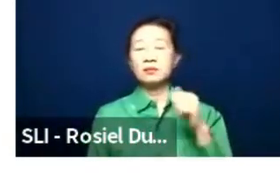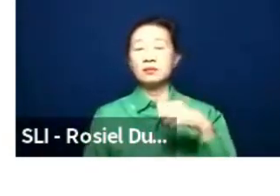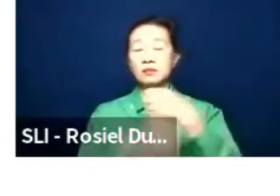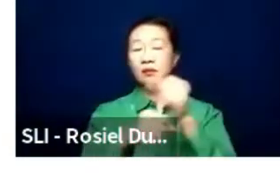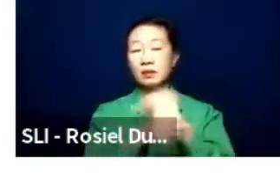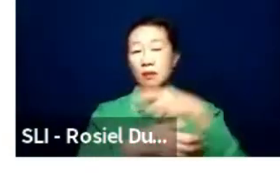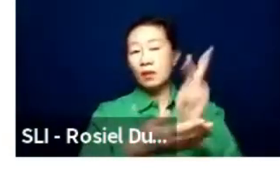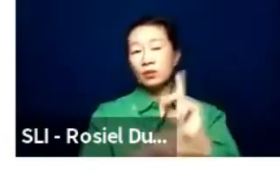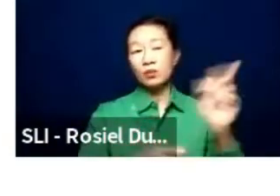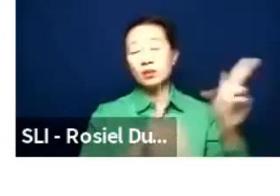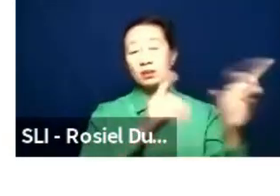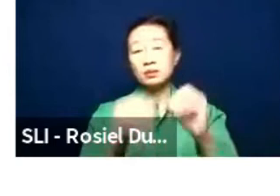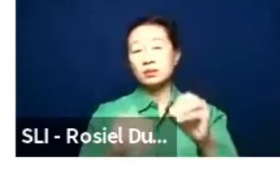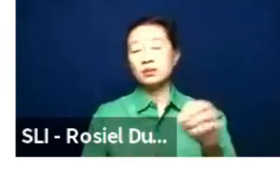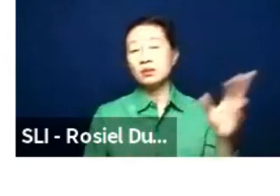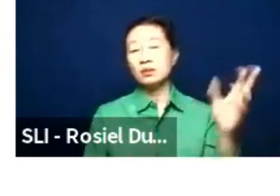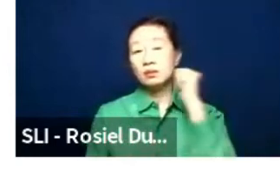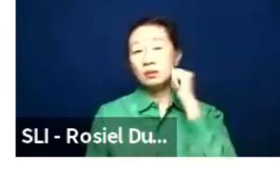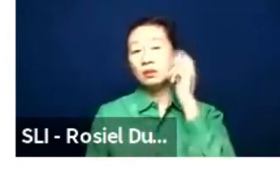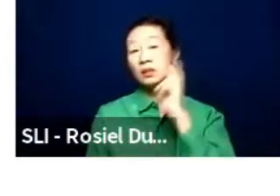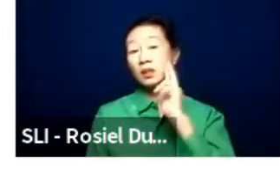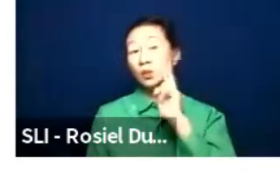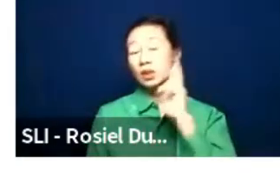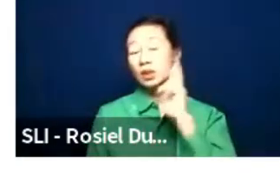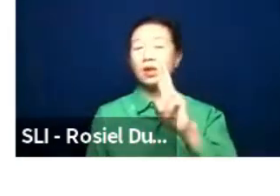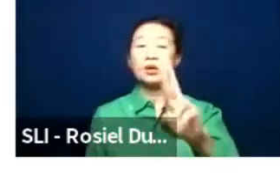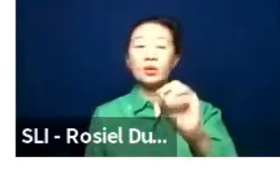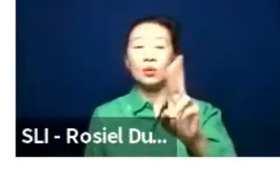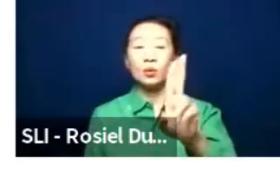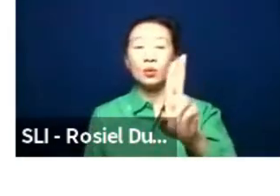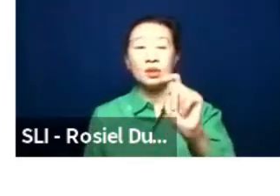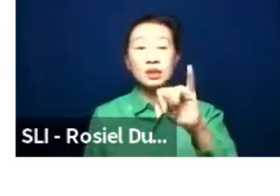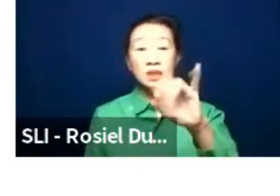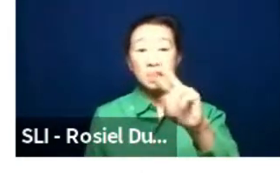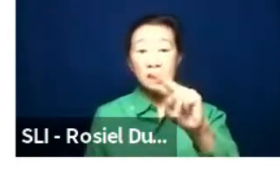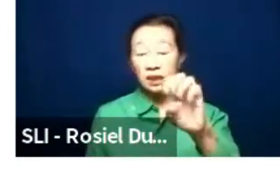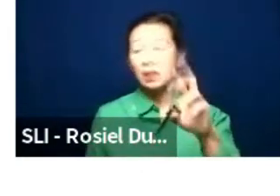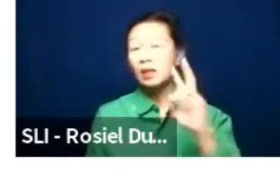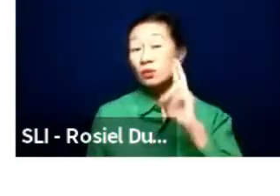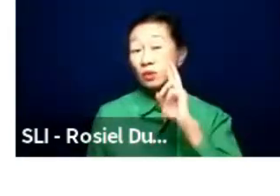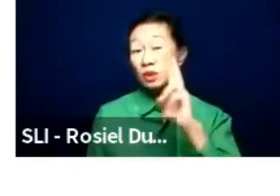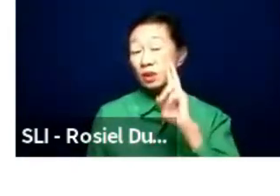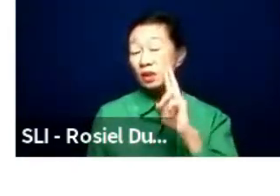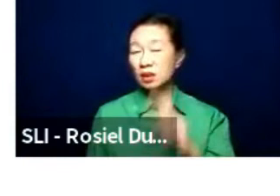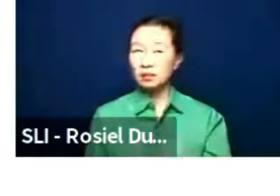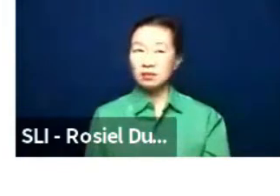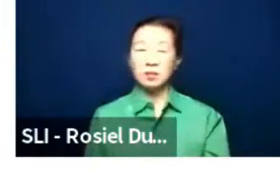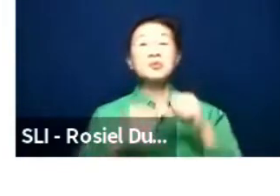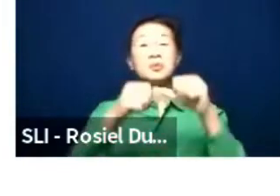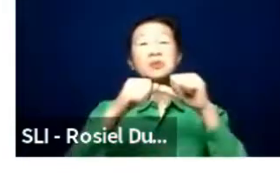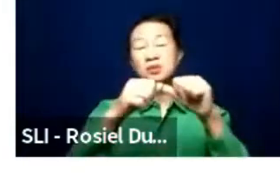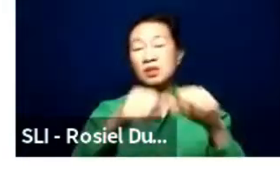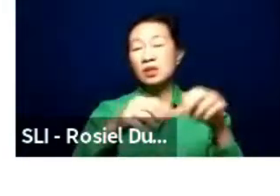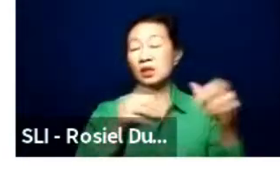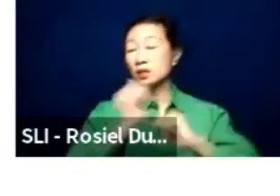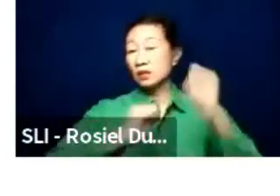they do on a regular basis, so that it really becomes part of uh, part of part of their skill set,